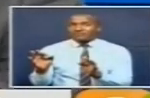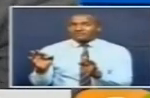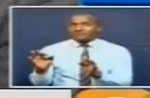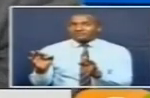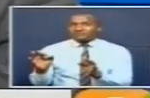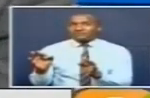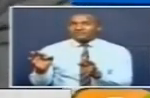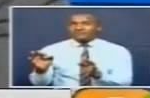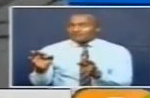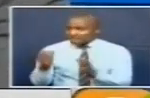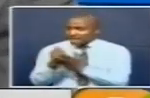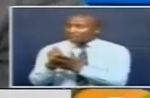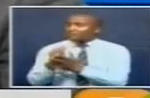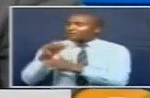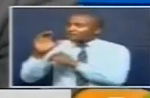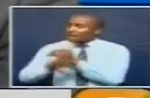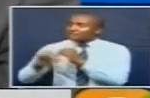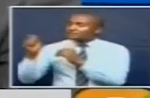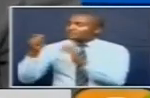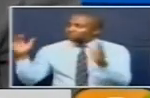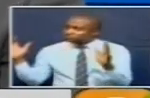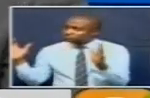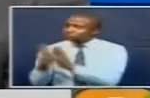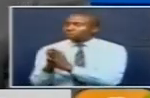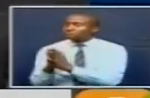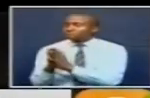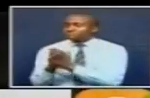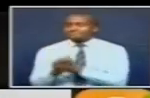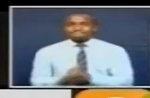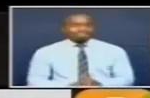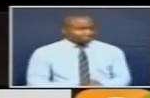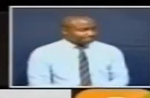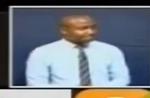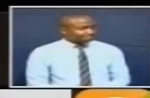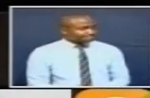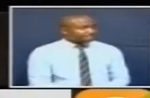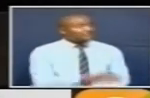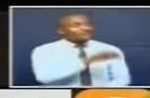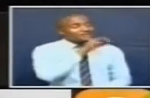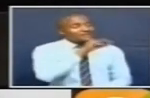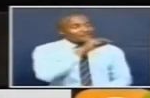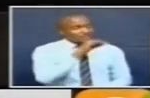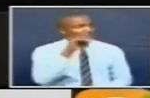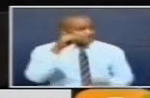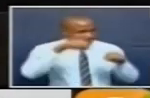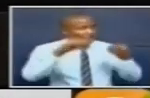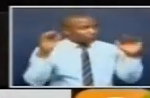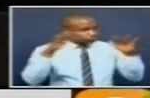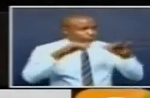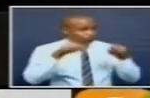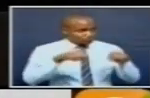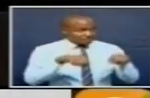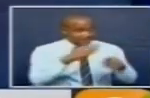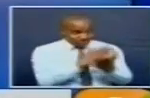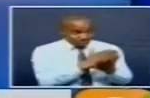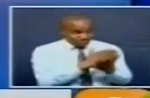we're getting the country together to get to that particular point. Right. Now, one of the things Odinga, who was at the national conference today, talked about